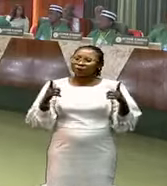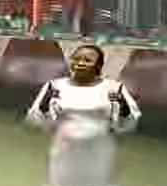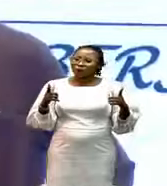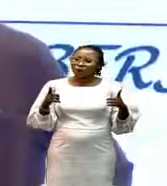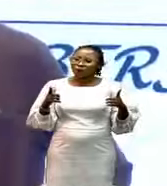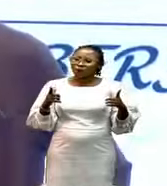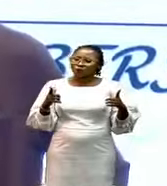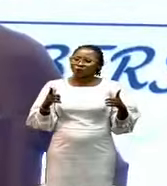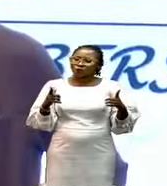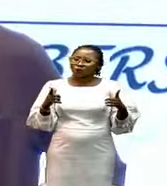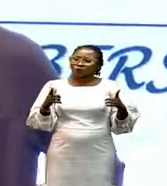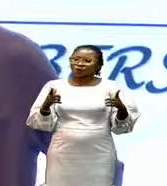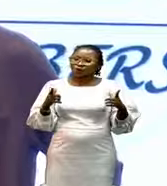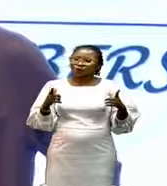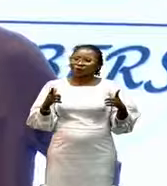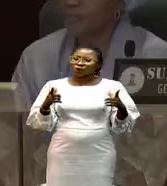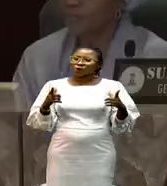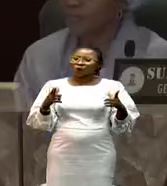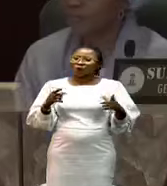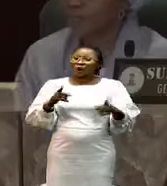spirit and year ahead of it